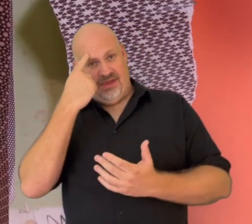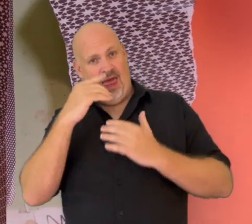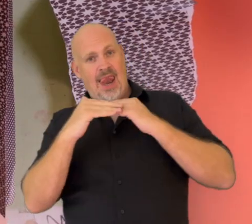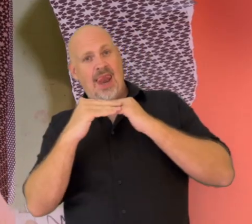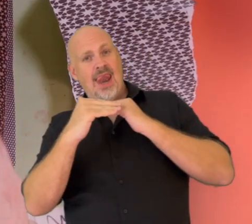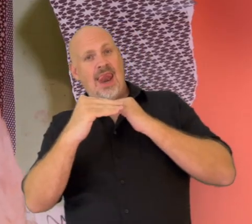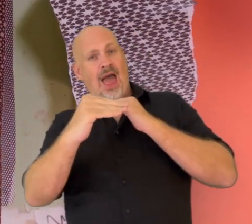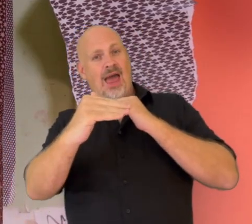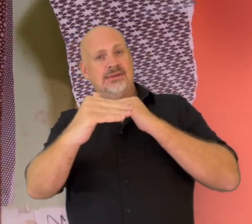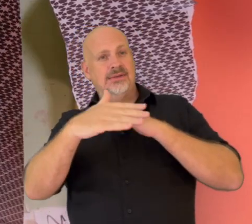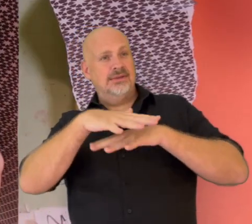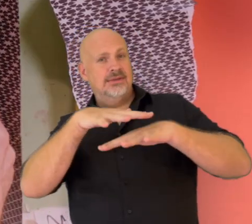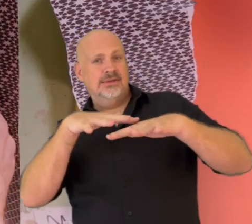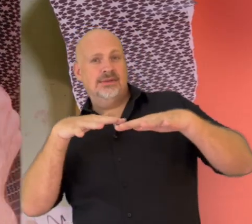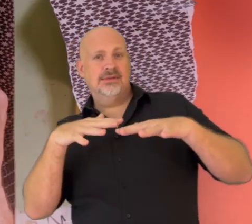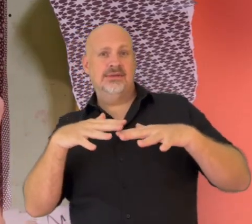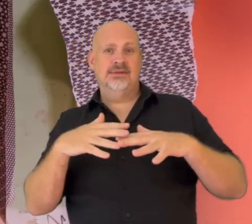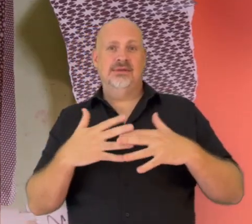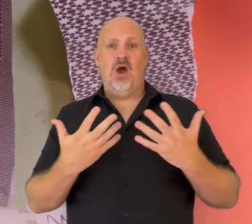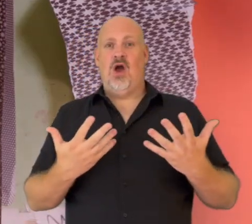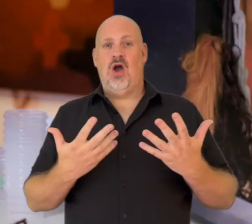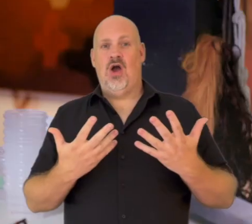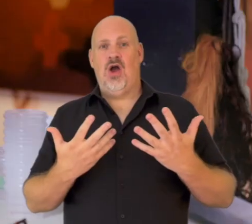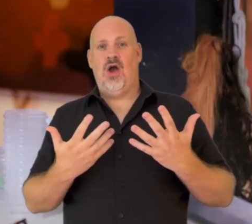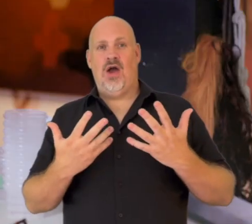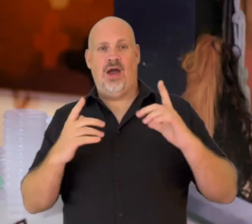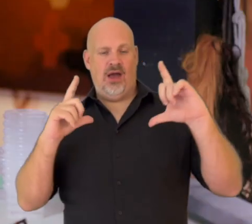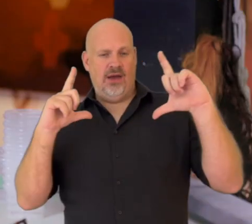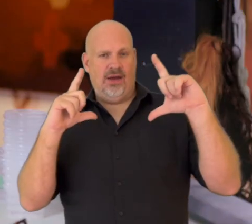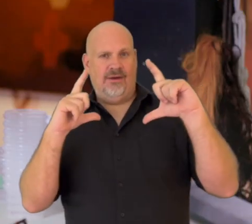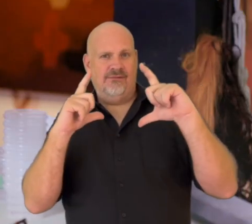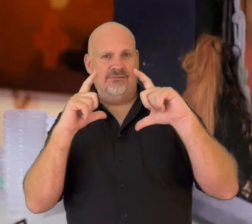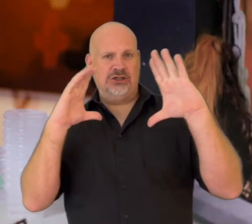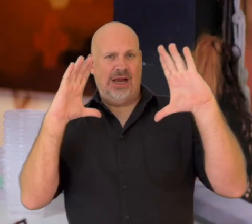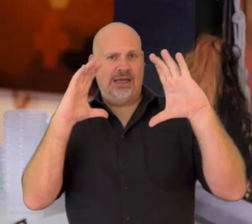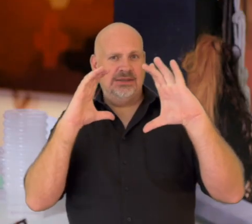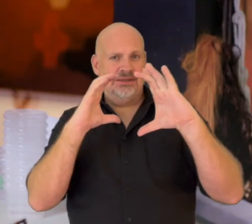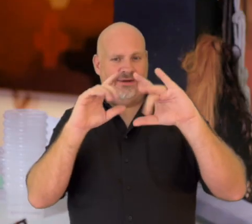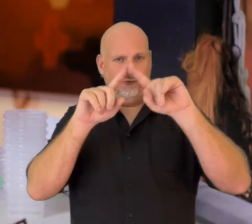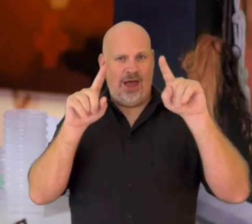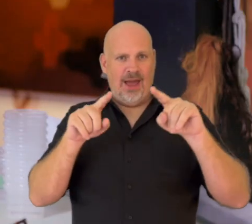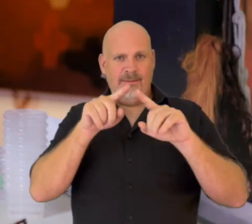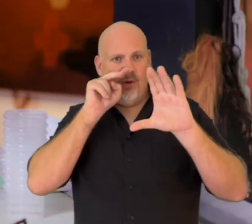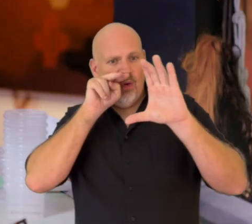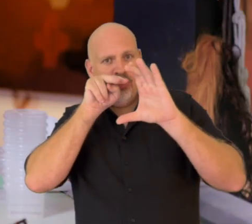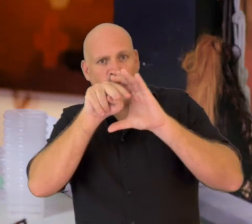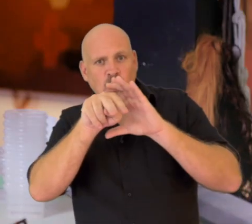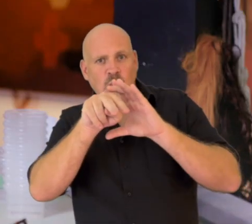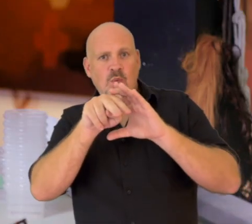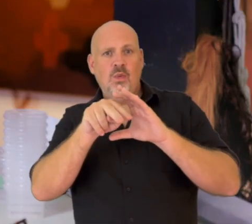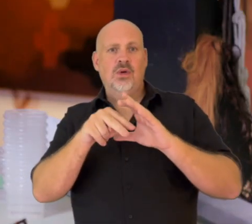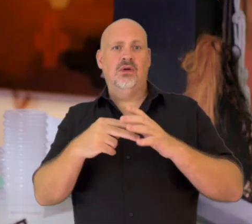landscape, or maybe it's like a sort of vignette, like a frame, and you're looking through. Or maybe that's